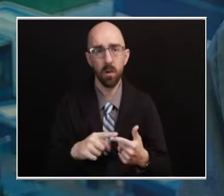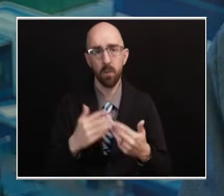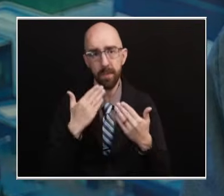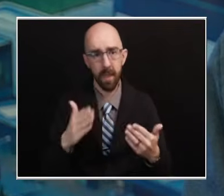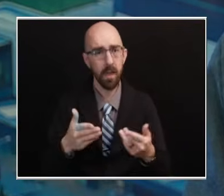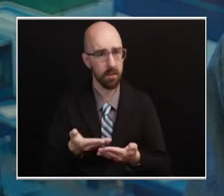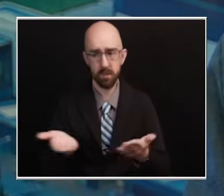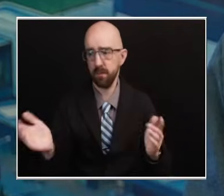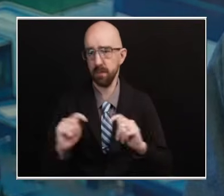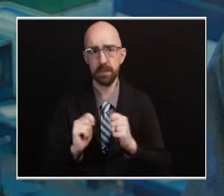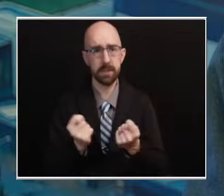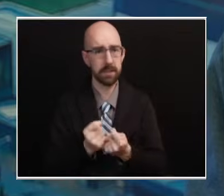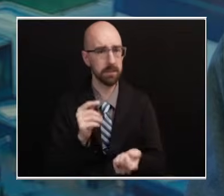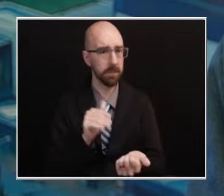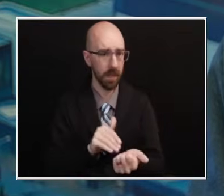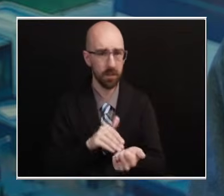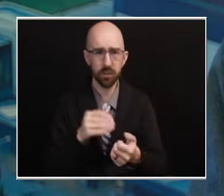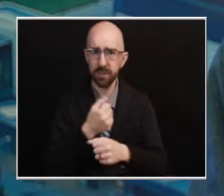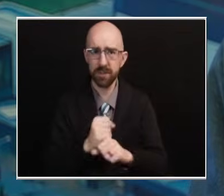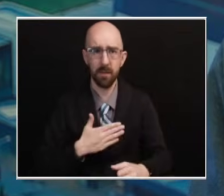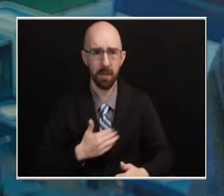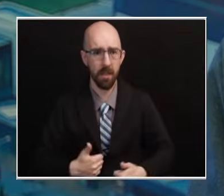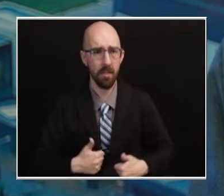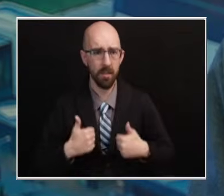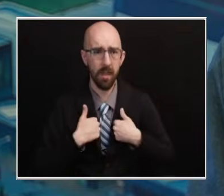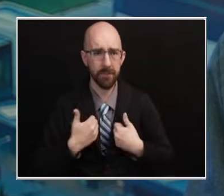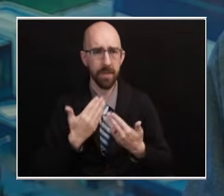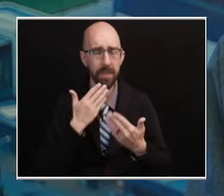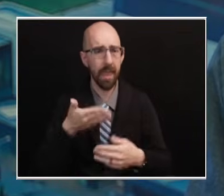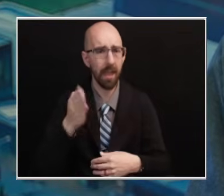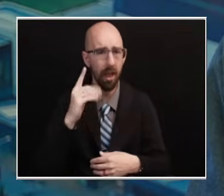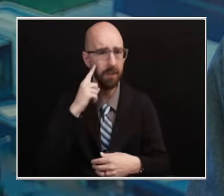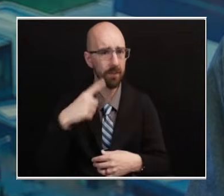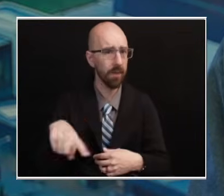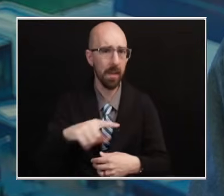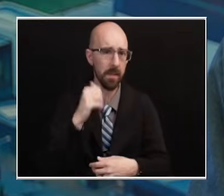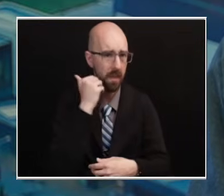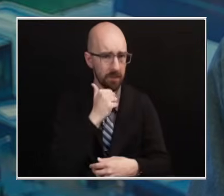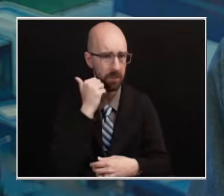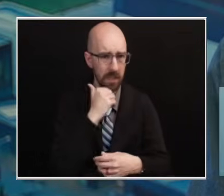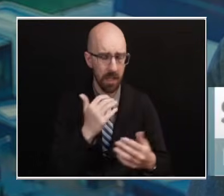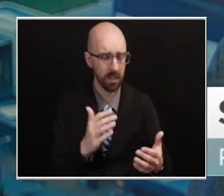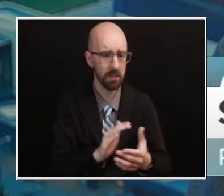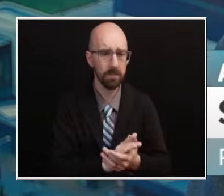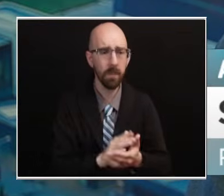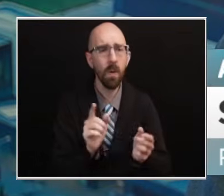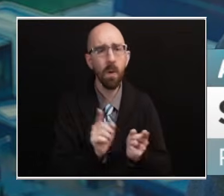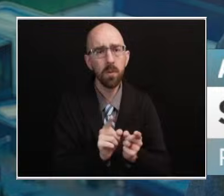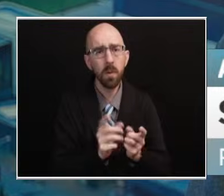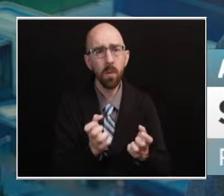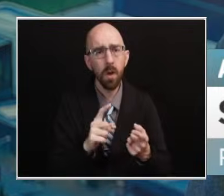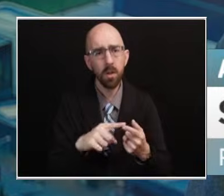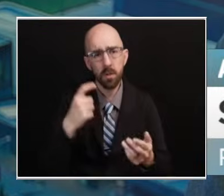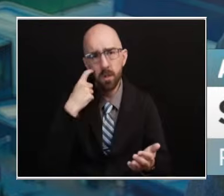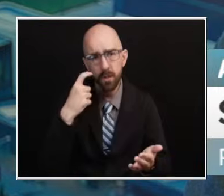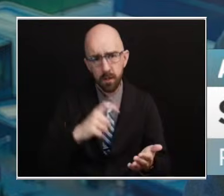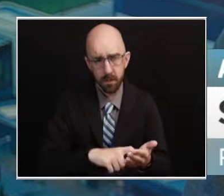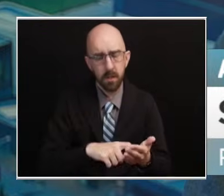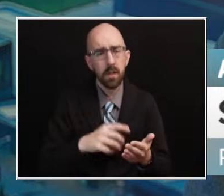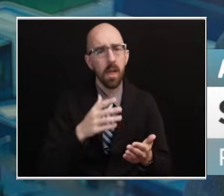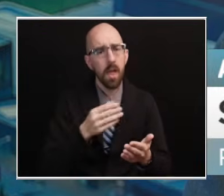my life. I thank God for them every day. I also want to recognize